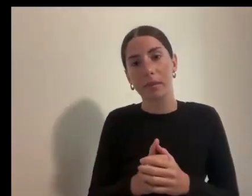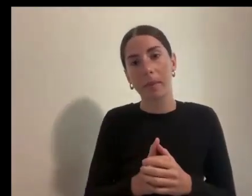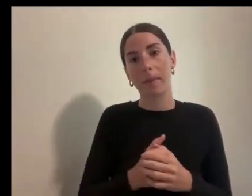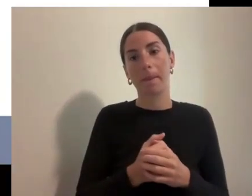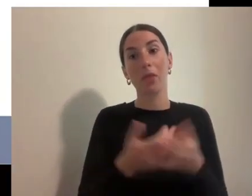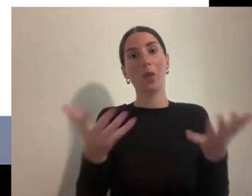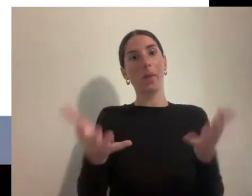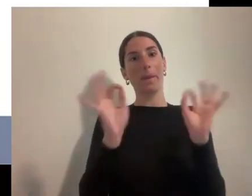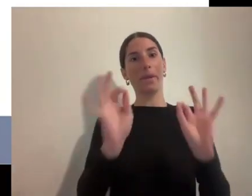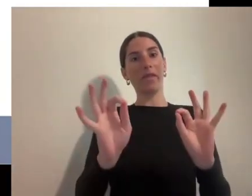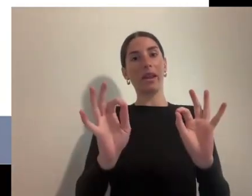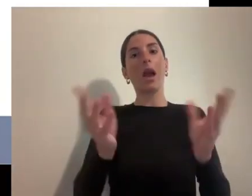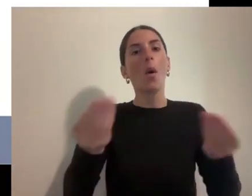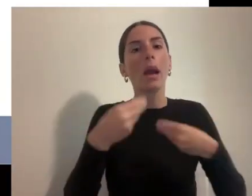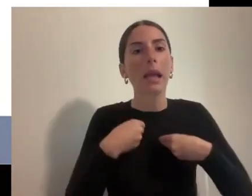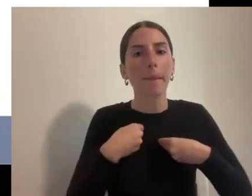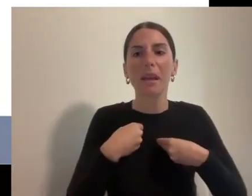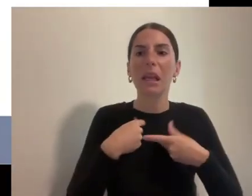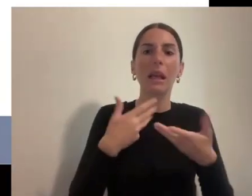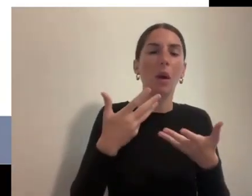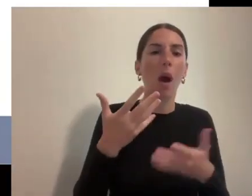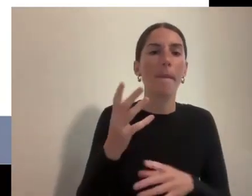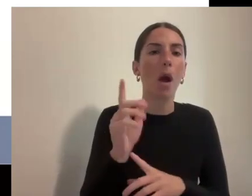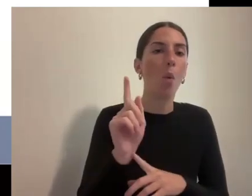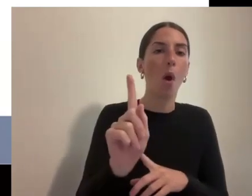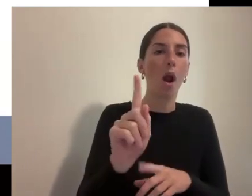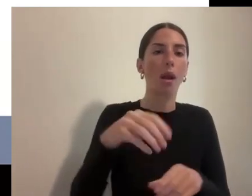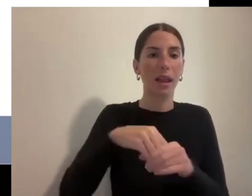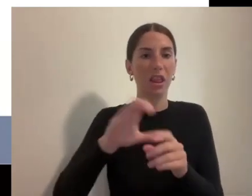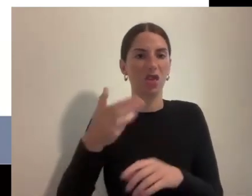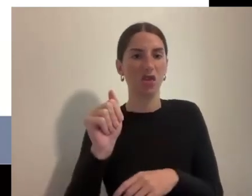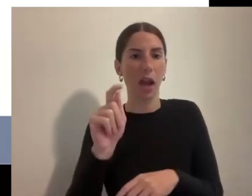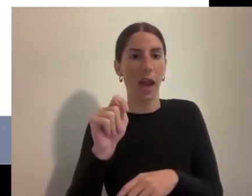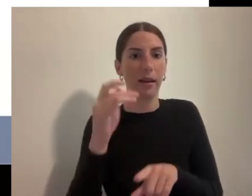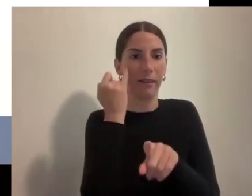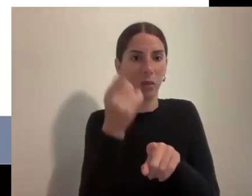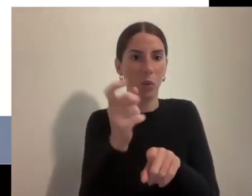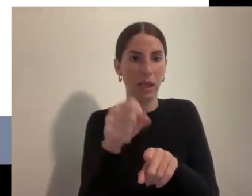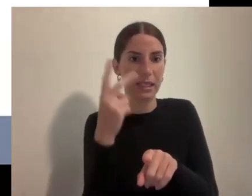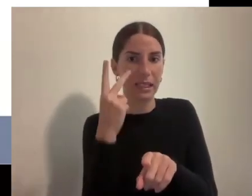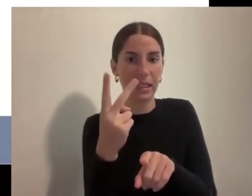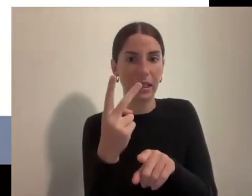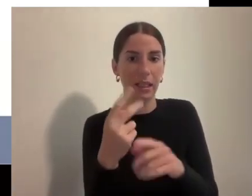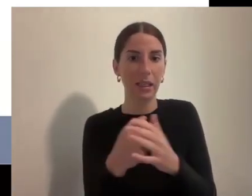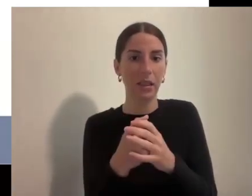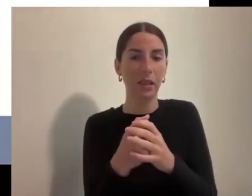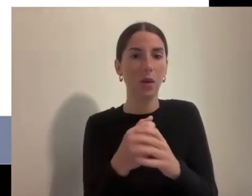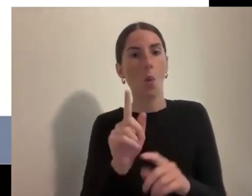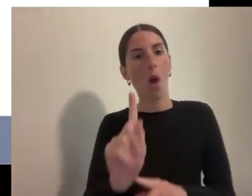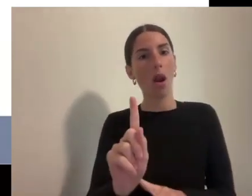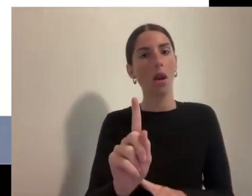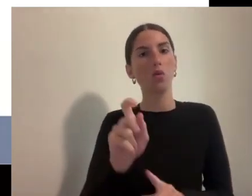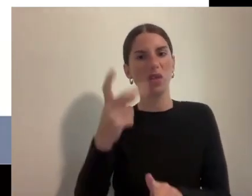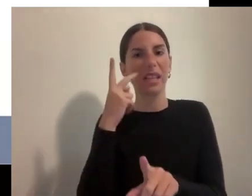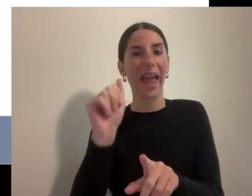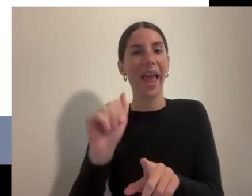There we go. And if you could give me a quick one in the chat there, if you can see my screen, you should be seeing a little AI generated image there. Thank